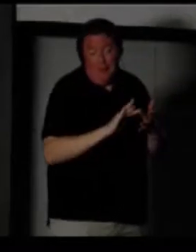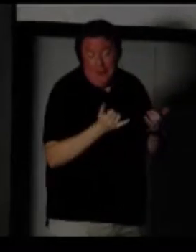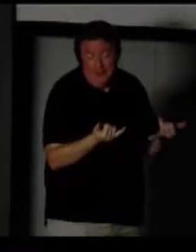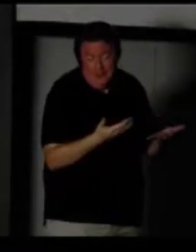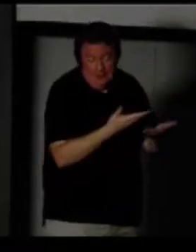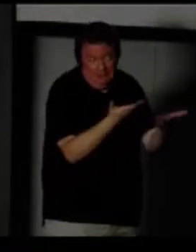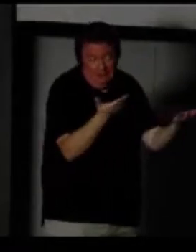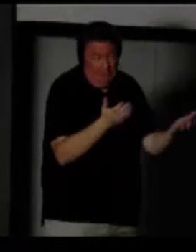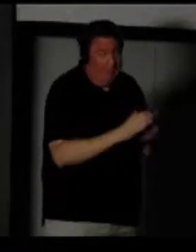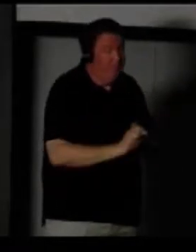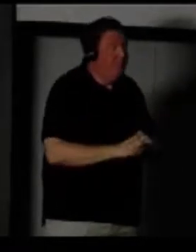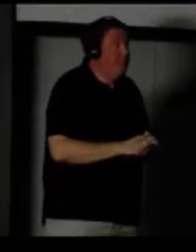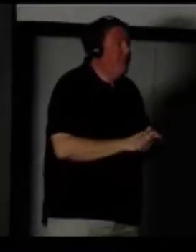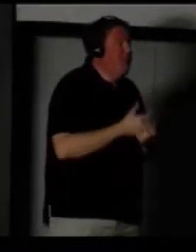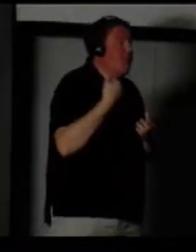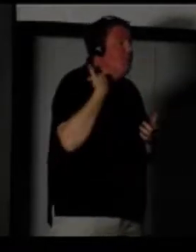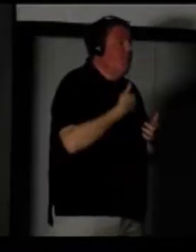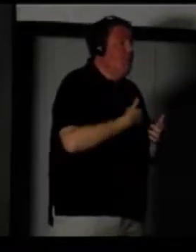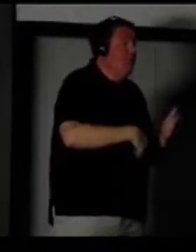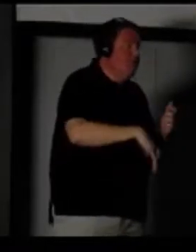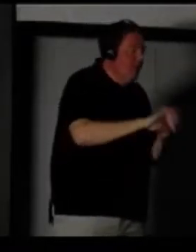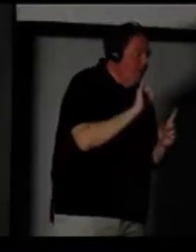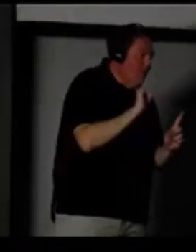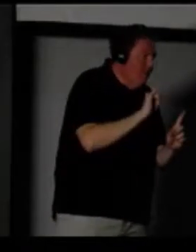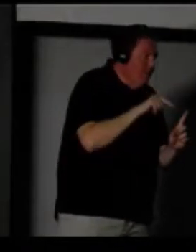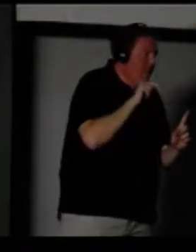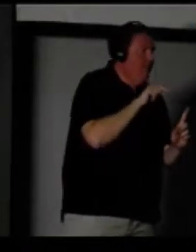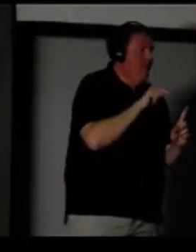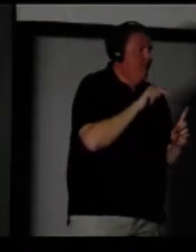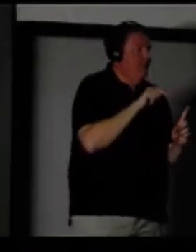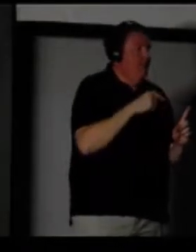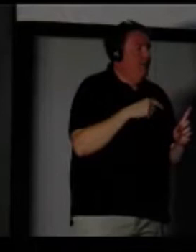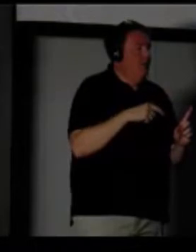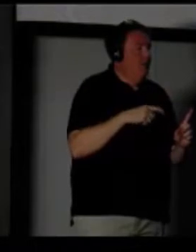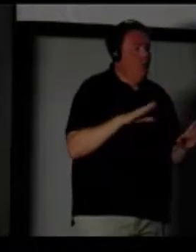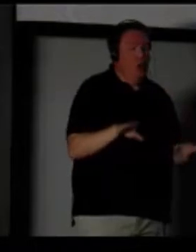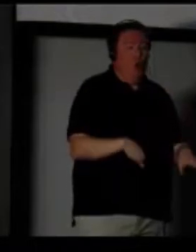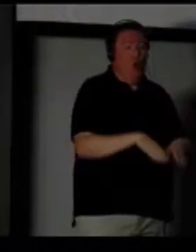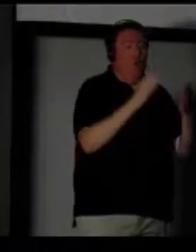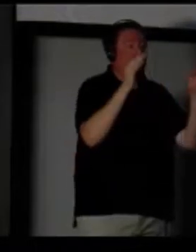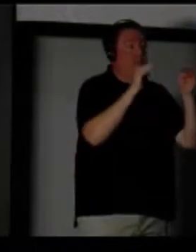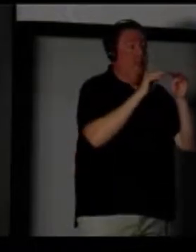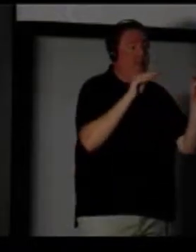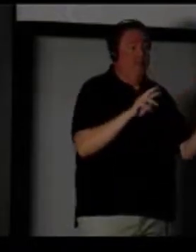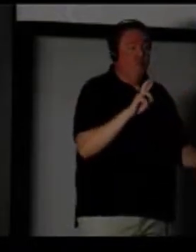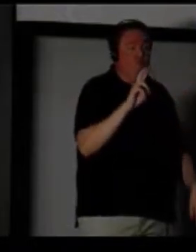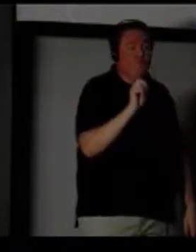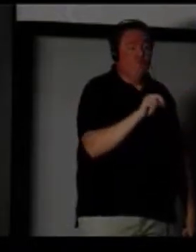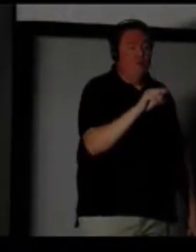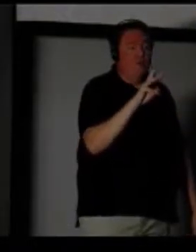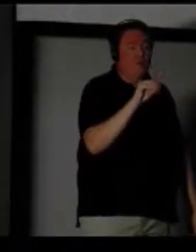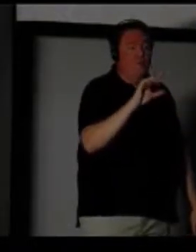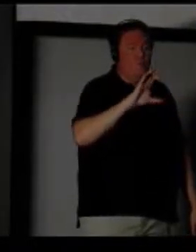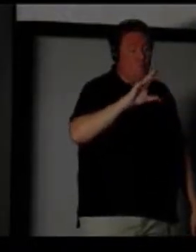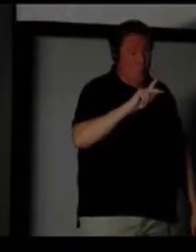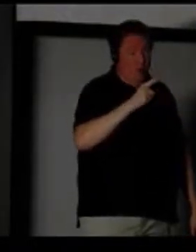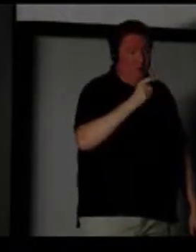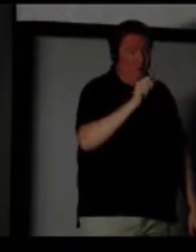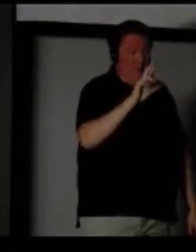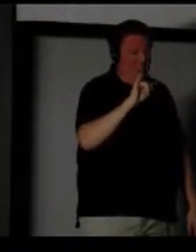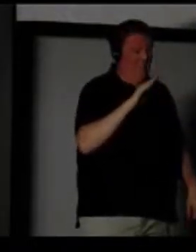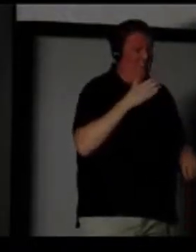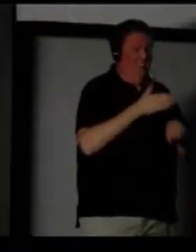public, we found in the reopening the museum's Renwick galleries following a